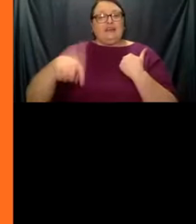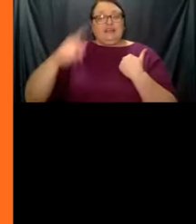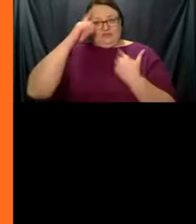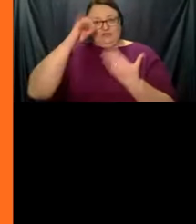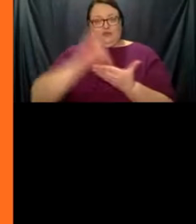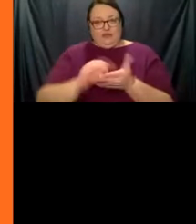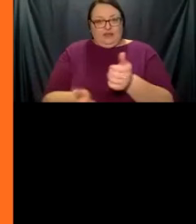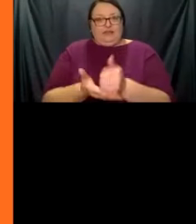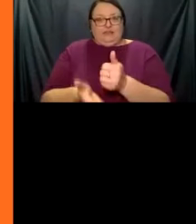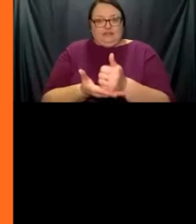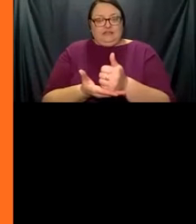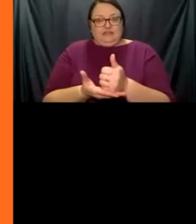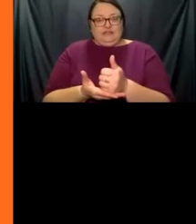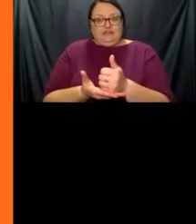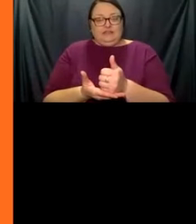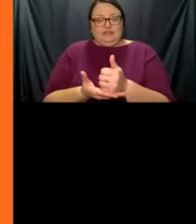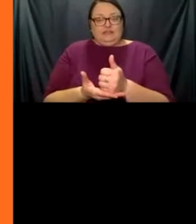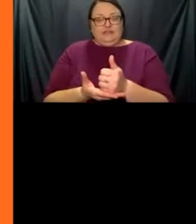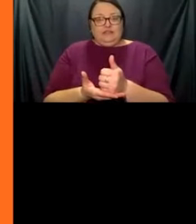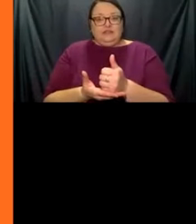cuando él